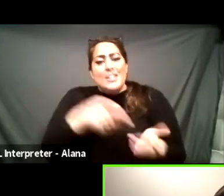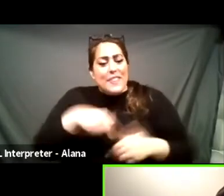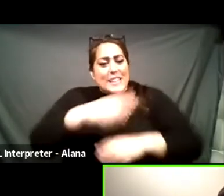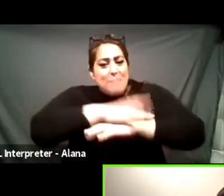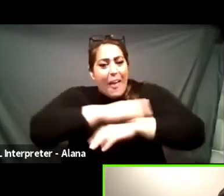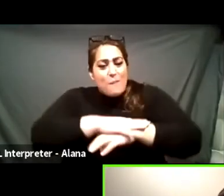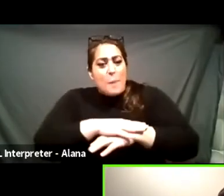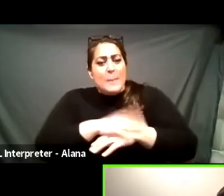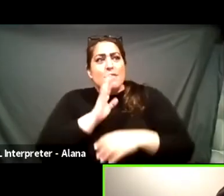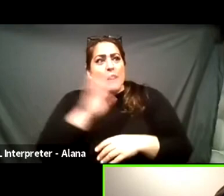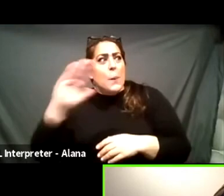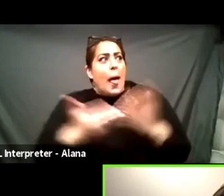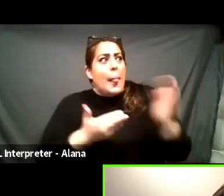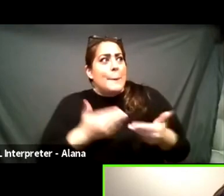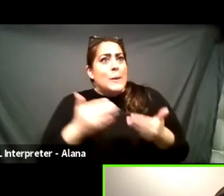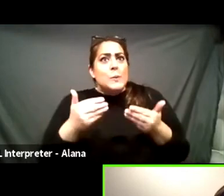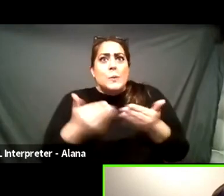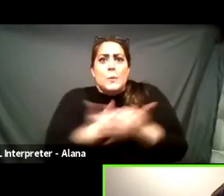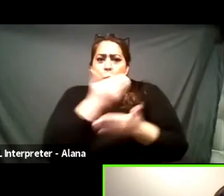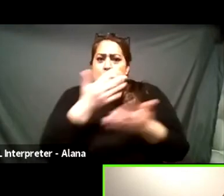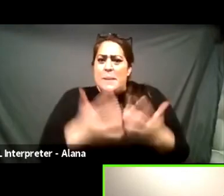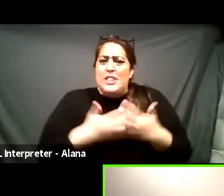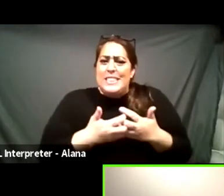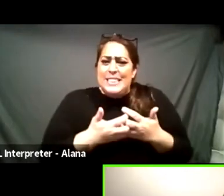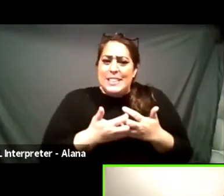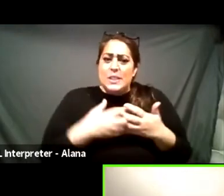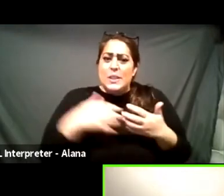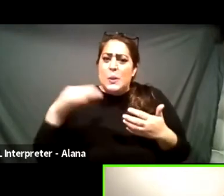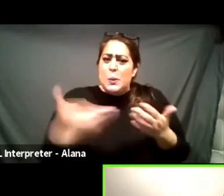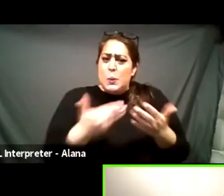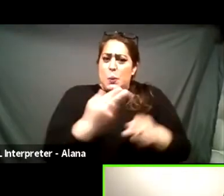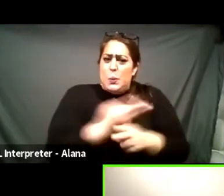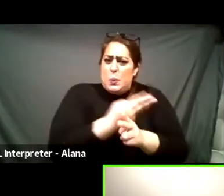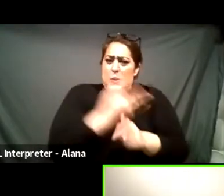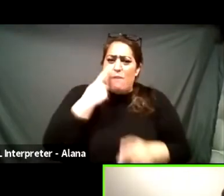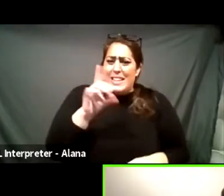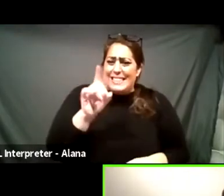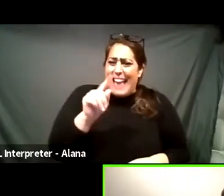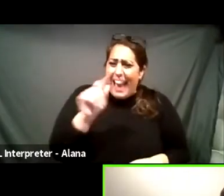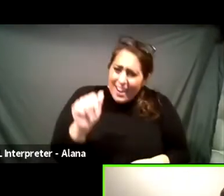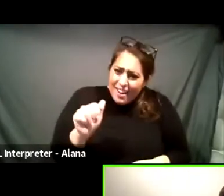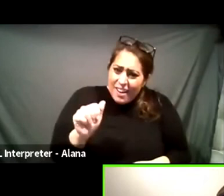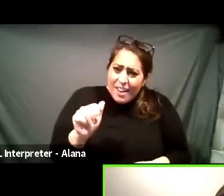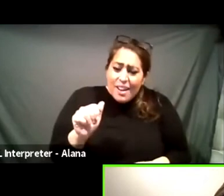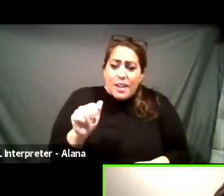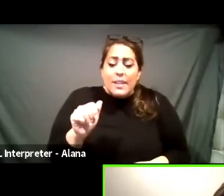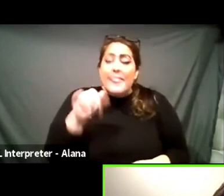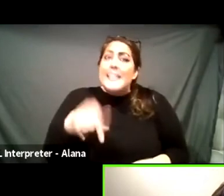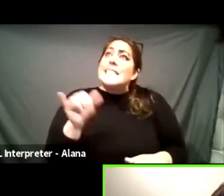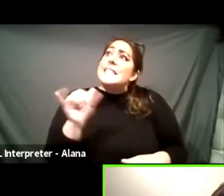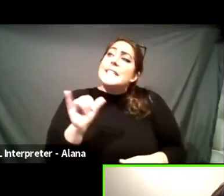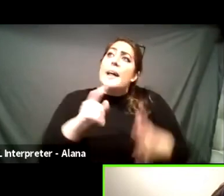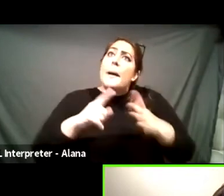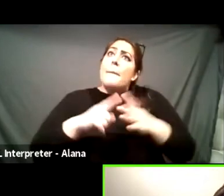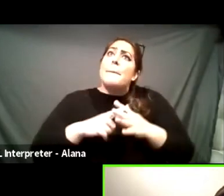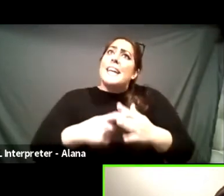new machine and new way to deal with this data, and so it's like beginning of